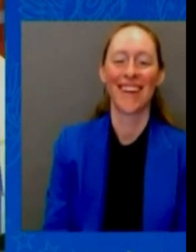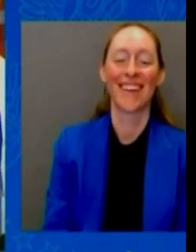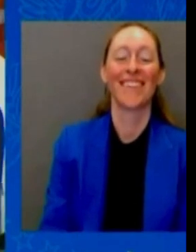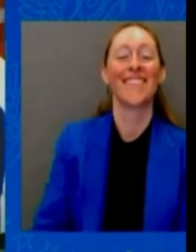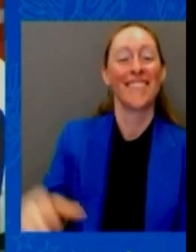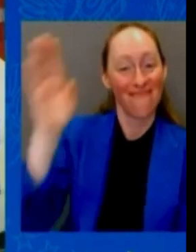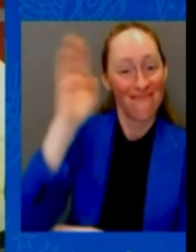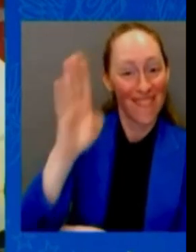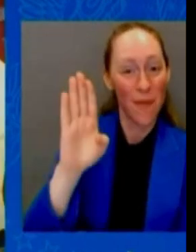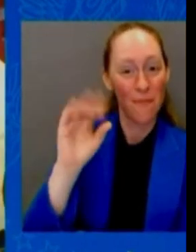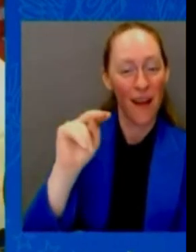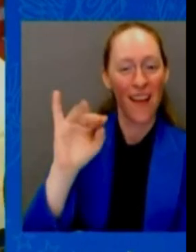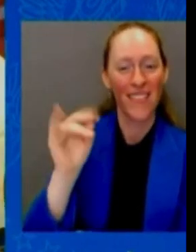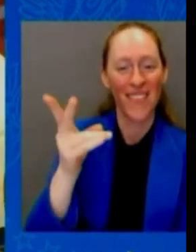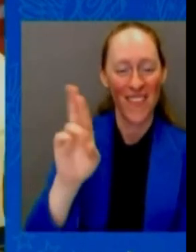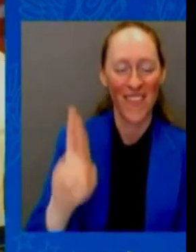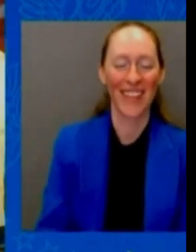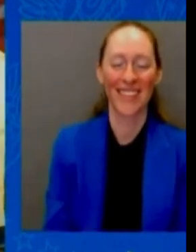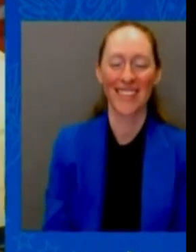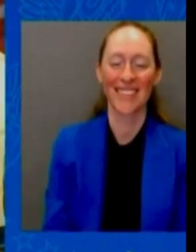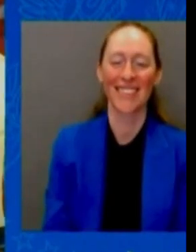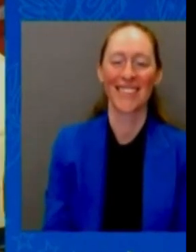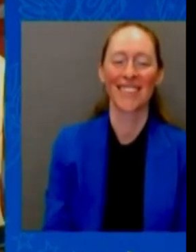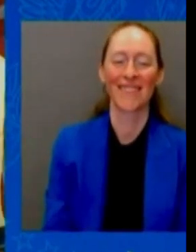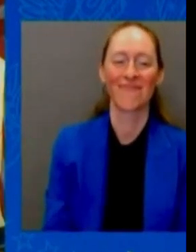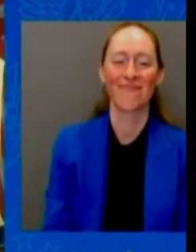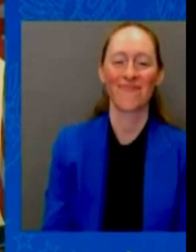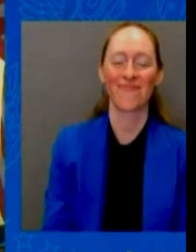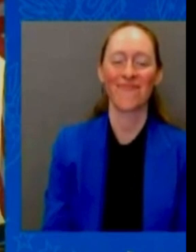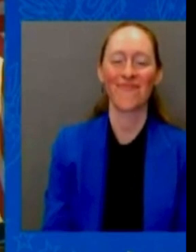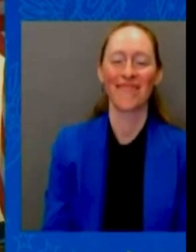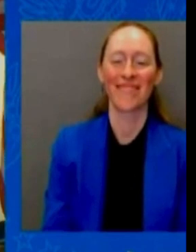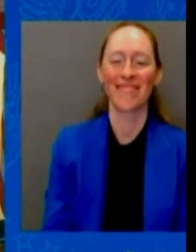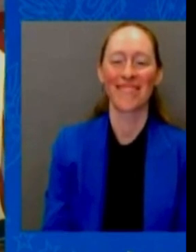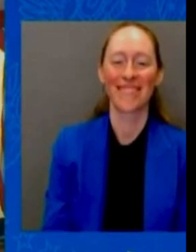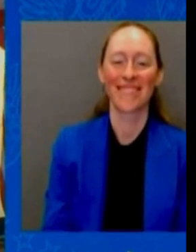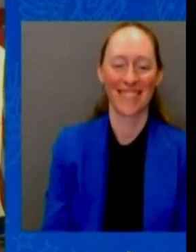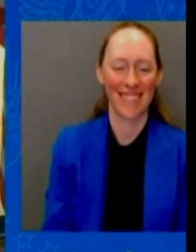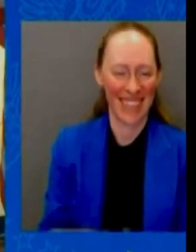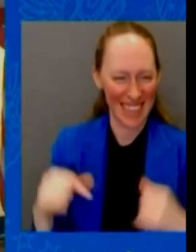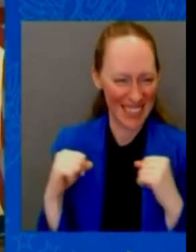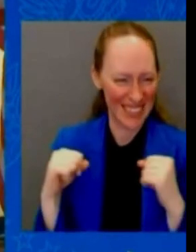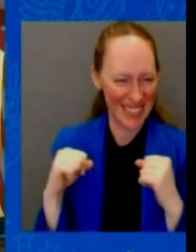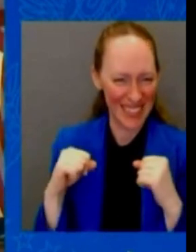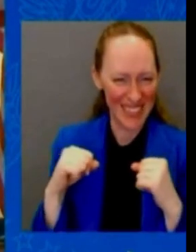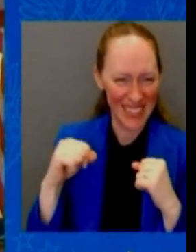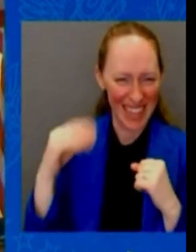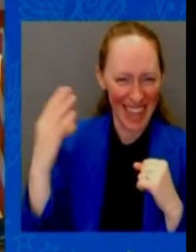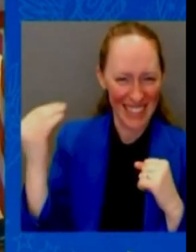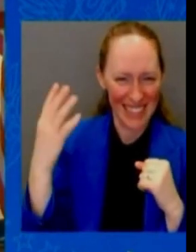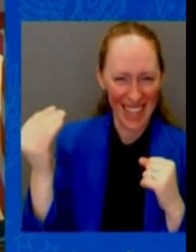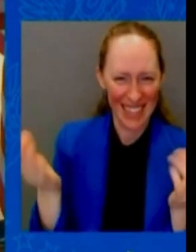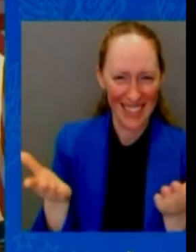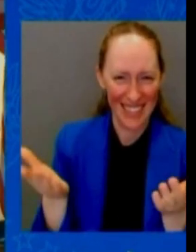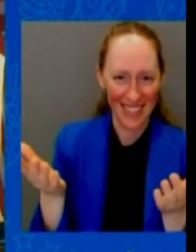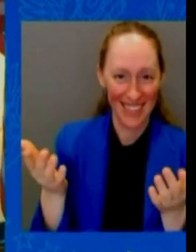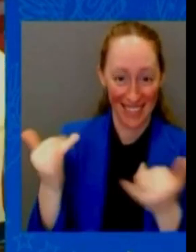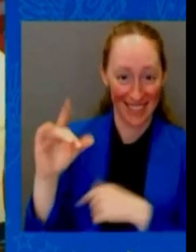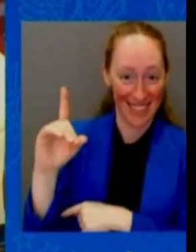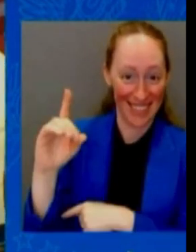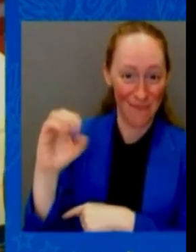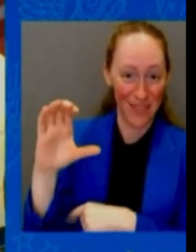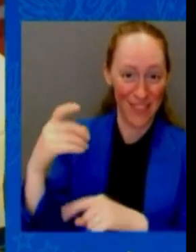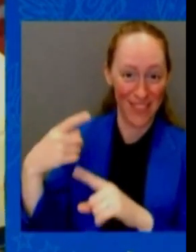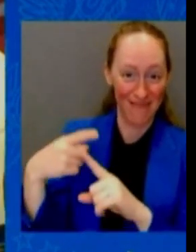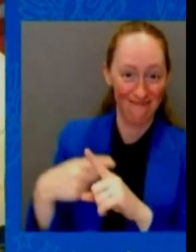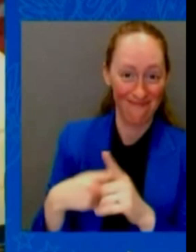The temperature may be a little chilly on this December night day, but our hearts are warm and to welcome such close friends to the